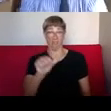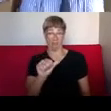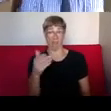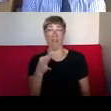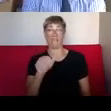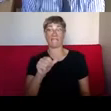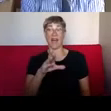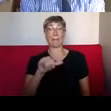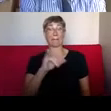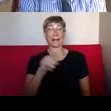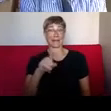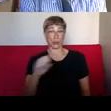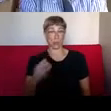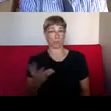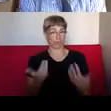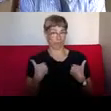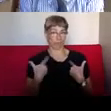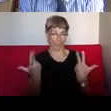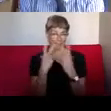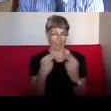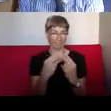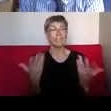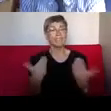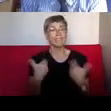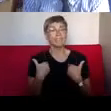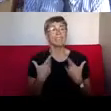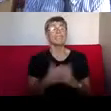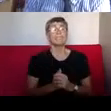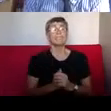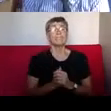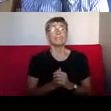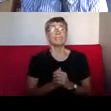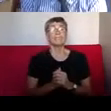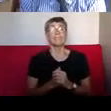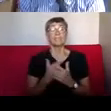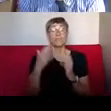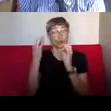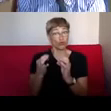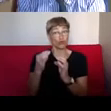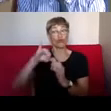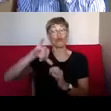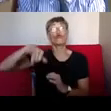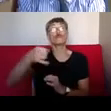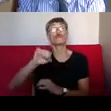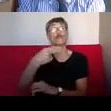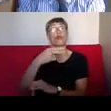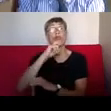I just follow what John already said. I will introduce myself as well, even if I haven't done it as a moderator.